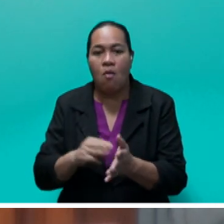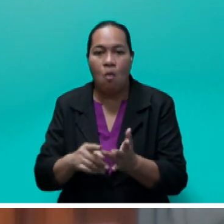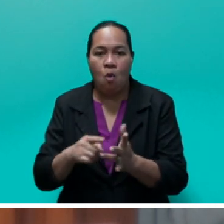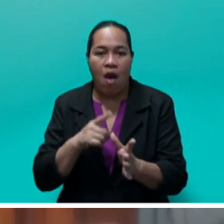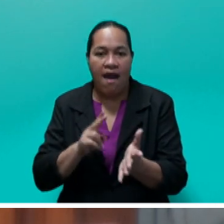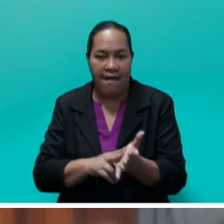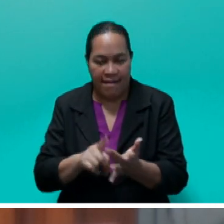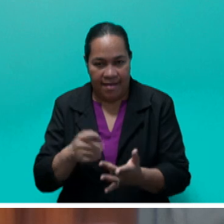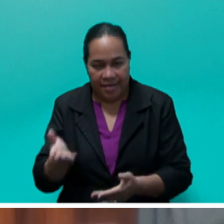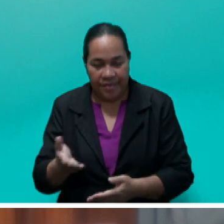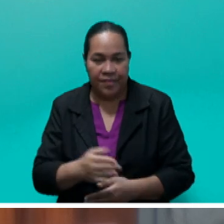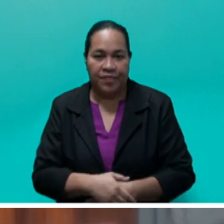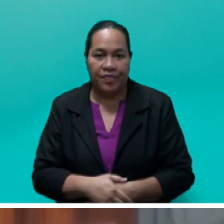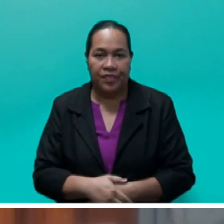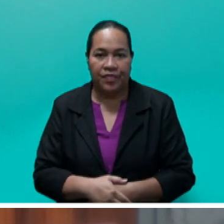Mr. Speaker, sir,